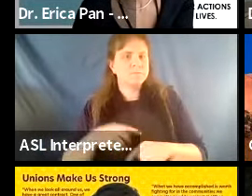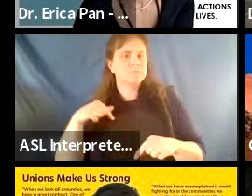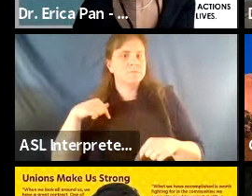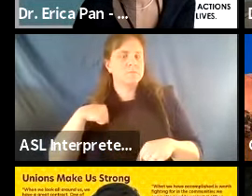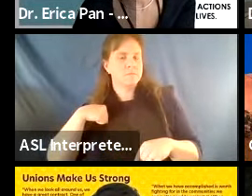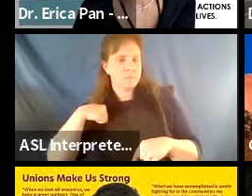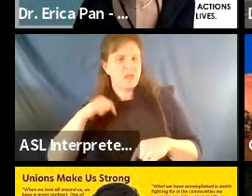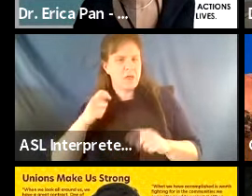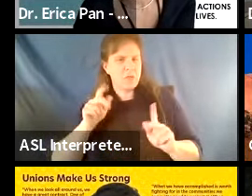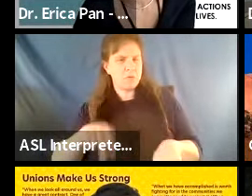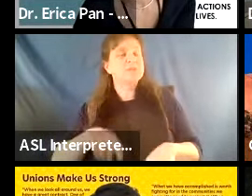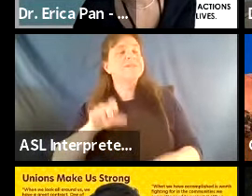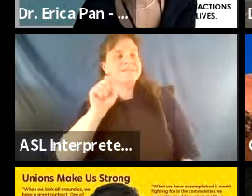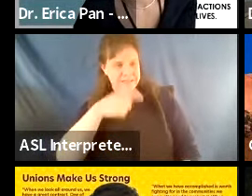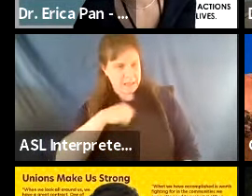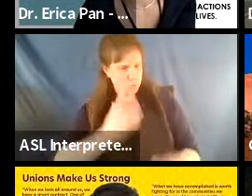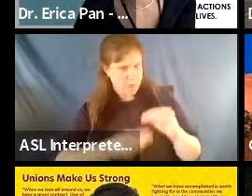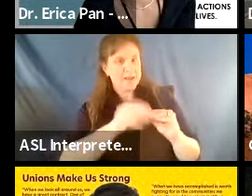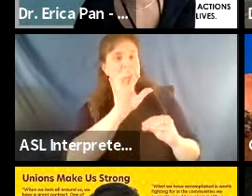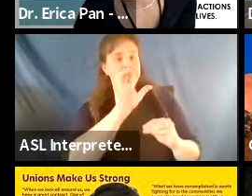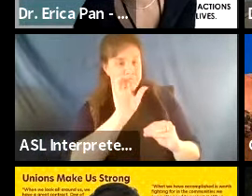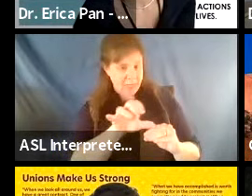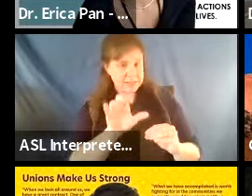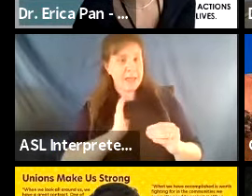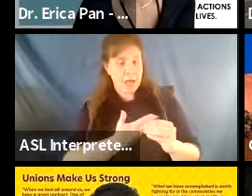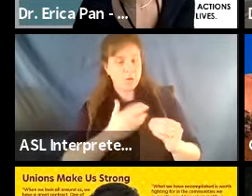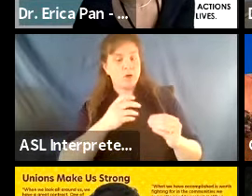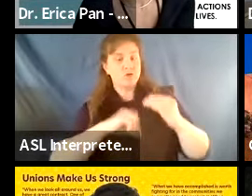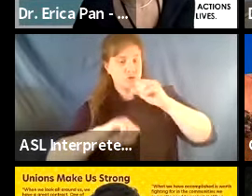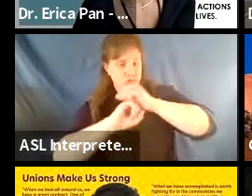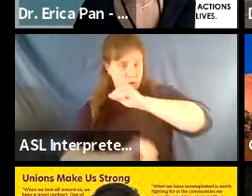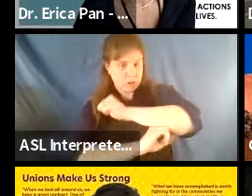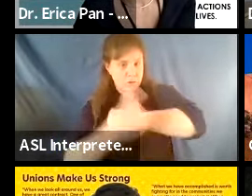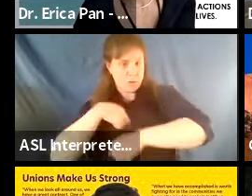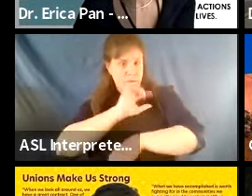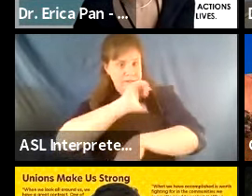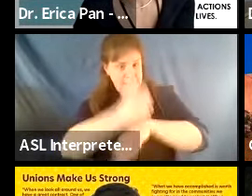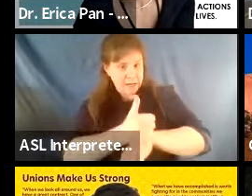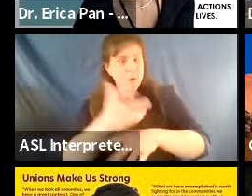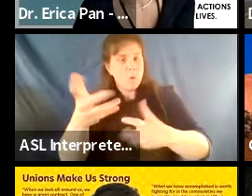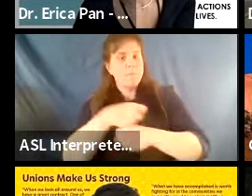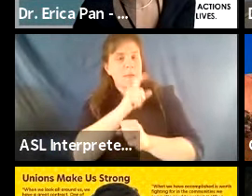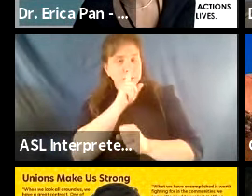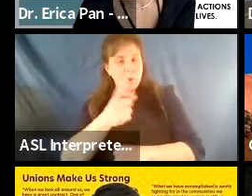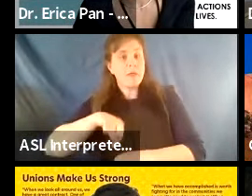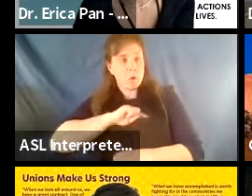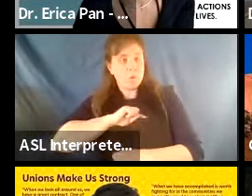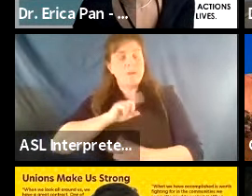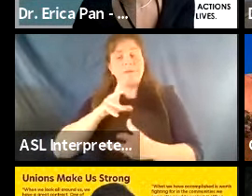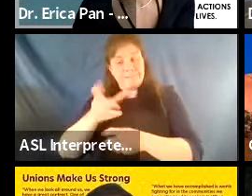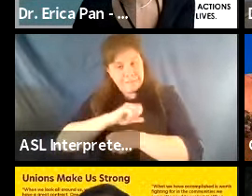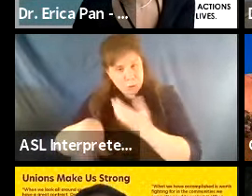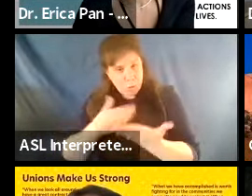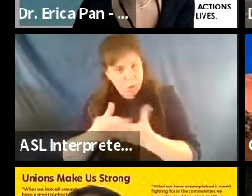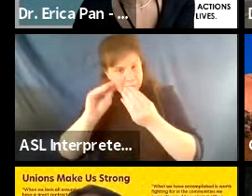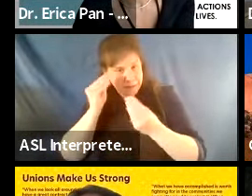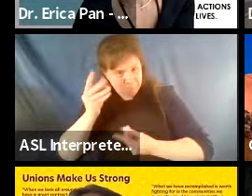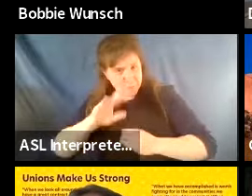incentivize through our structure, is ensuring that we capture the demographic details regarding the vaccinated population so that we can report